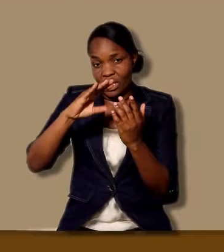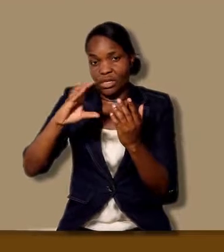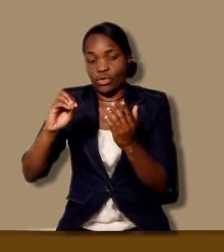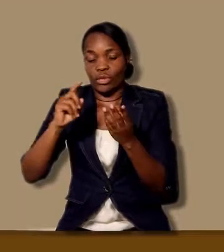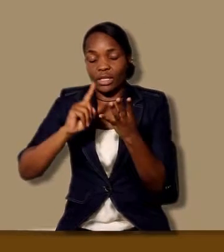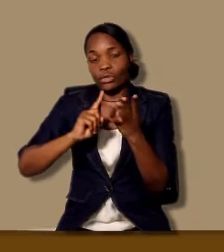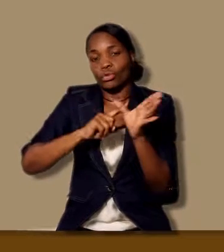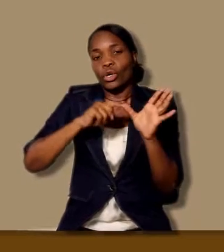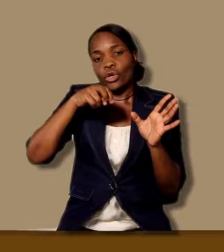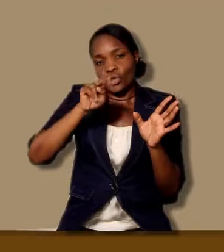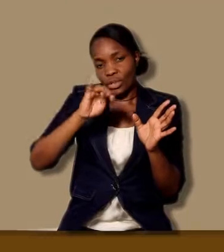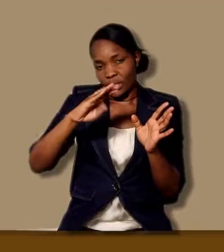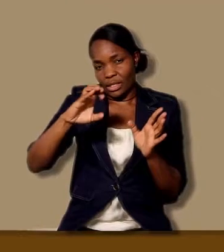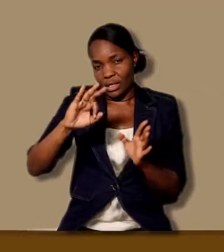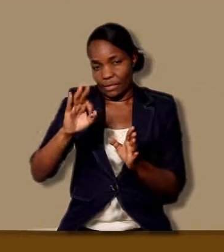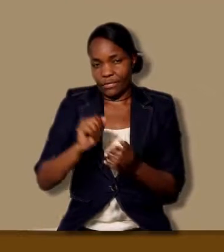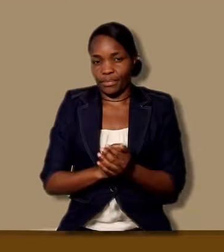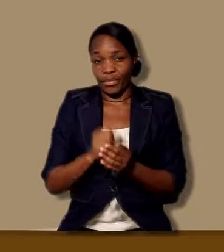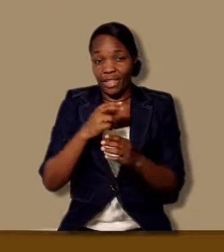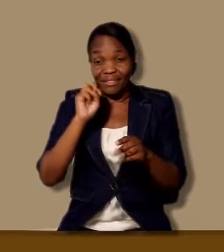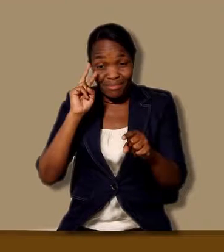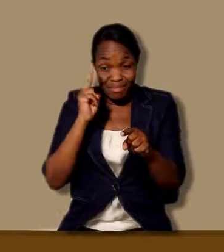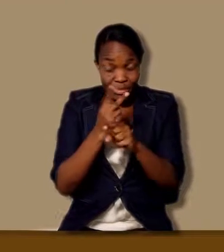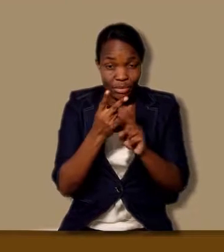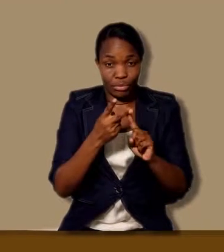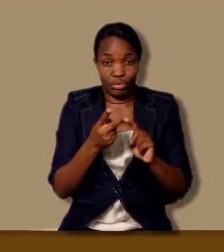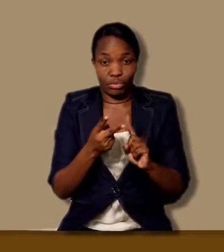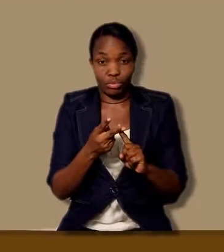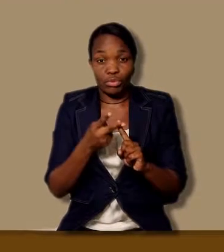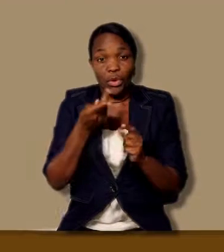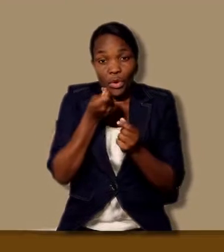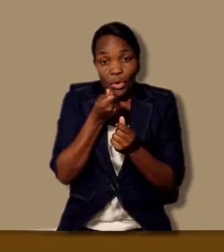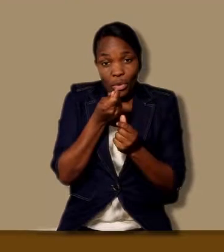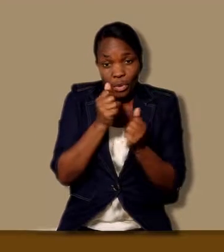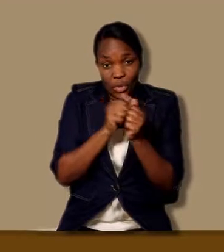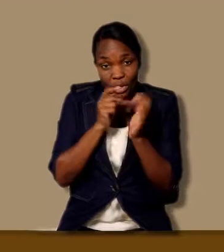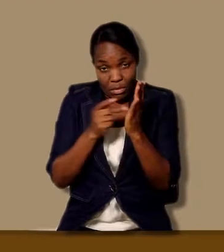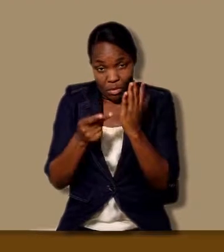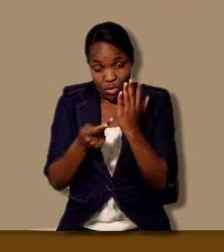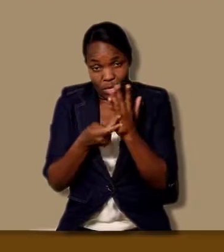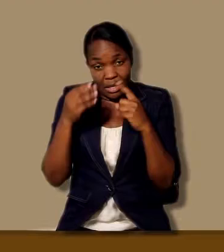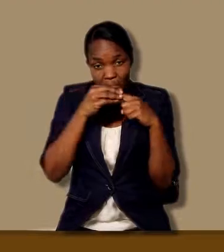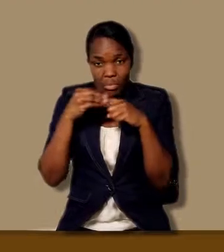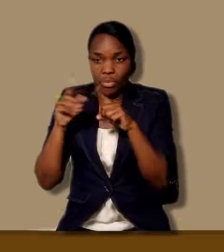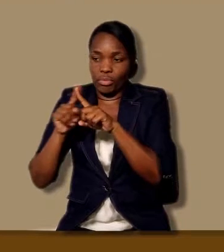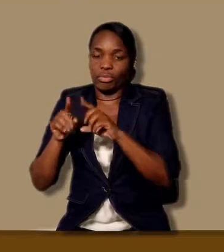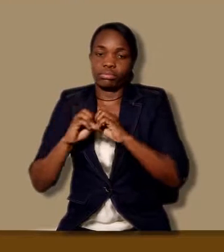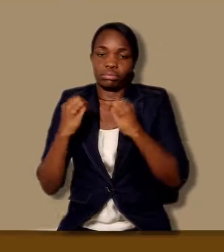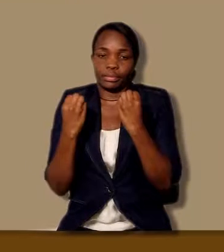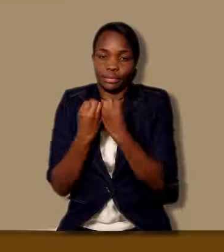UNICEF. And then there are secondary organization funds and programs and specialized